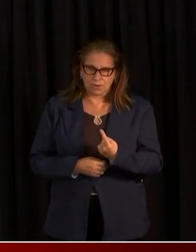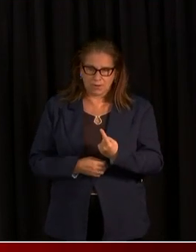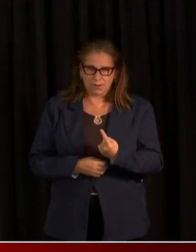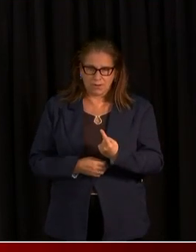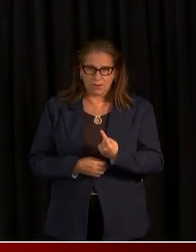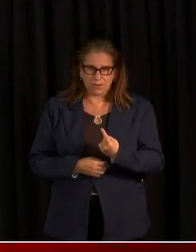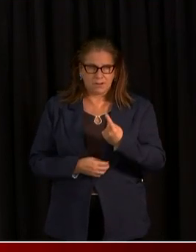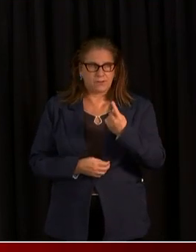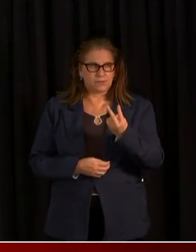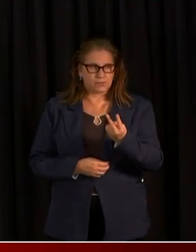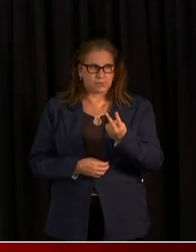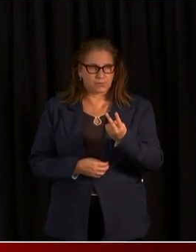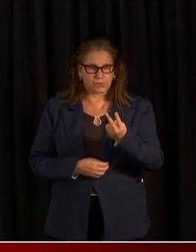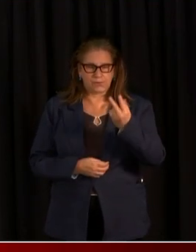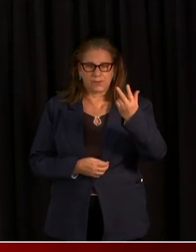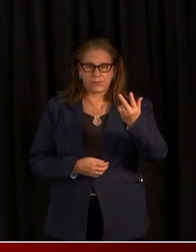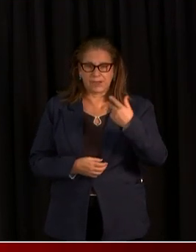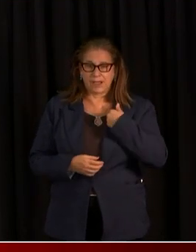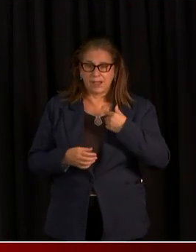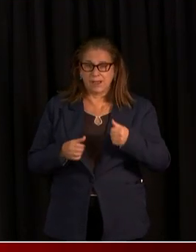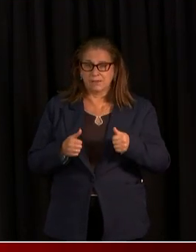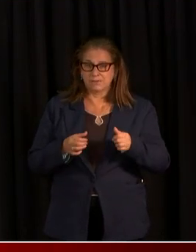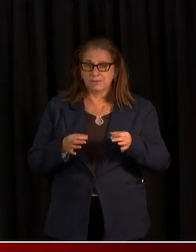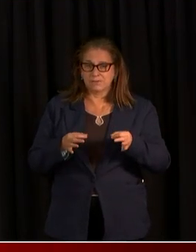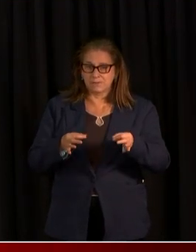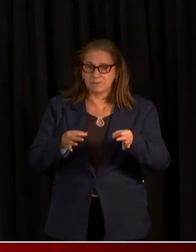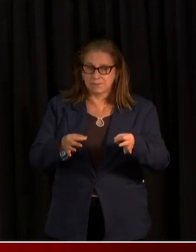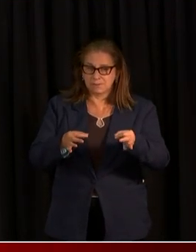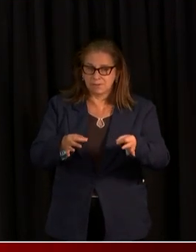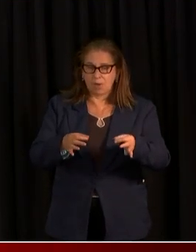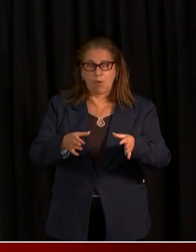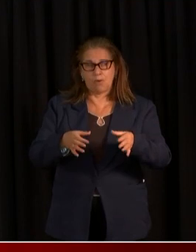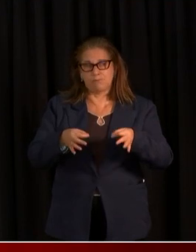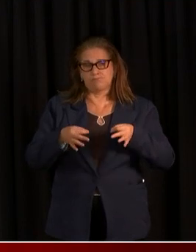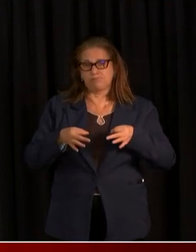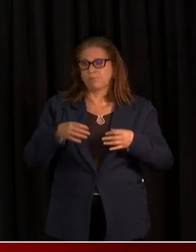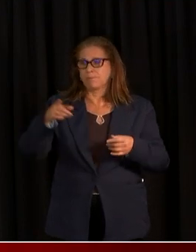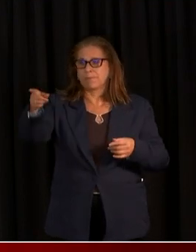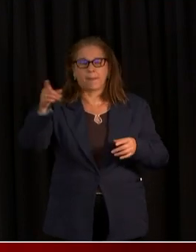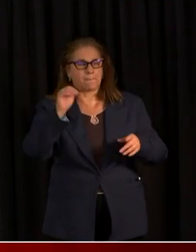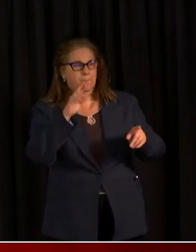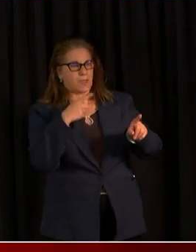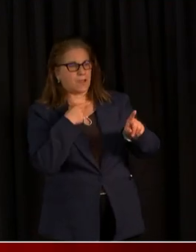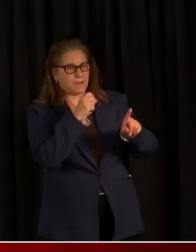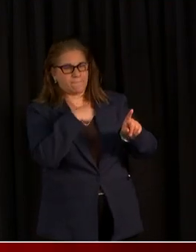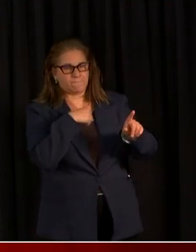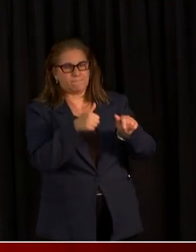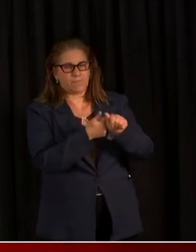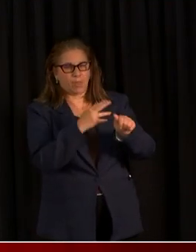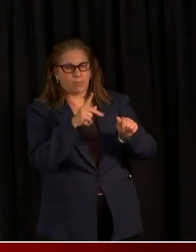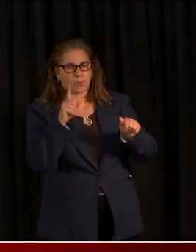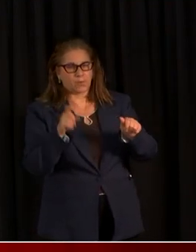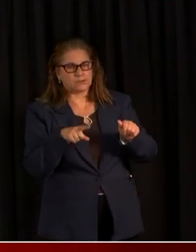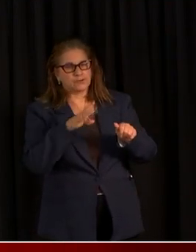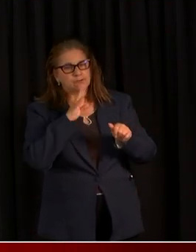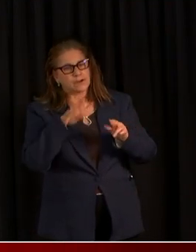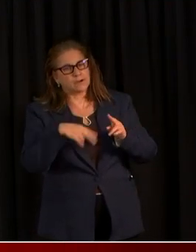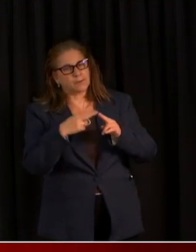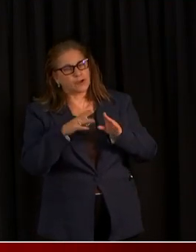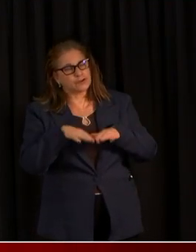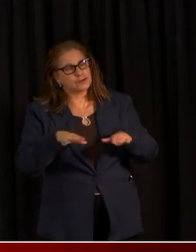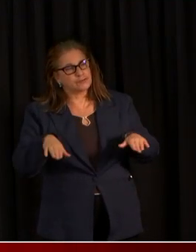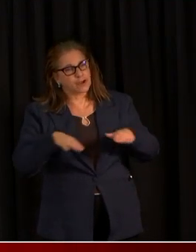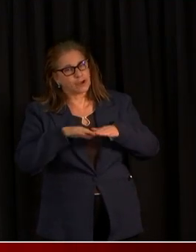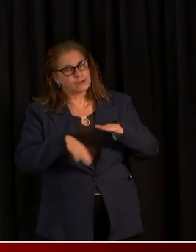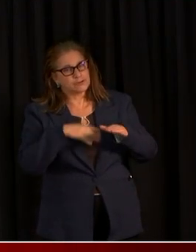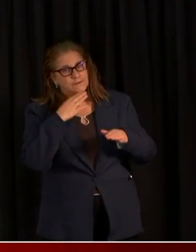dial back. And then if I could follow up, given what Dr. Nesbitt said about children under 14, that number going up, and then just every day